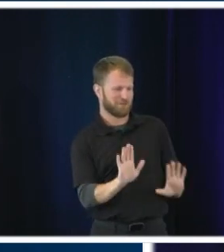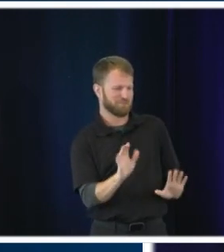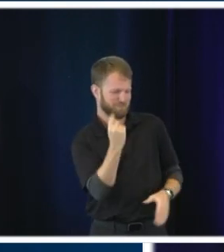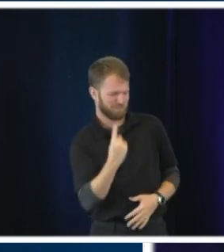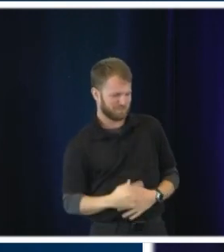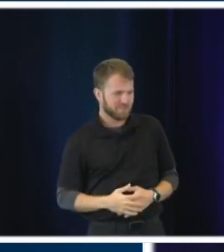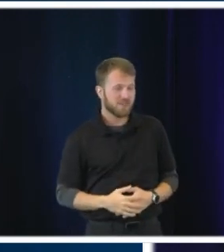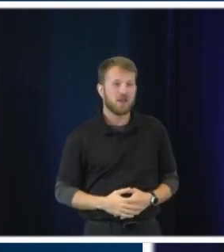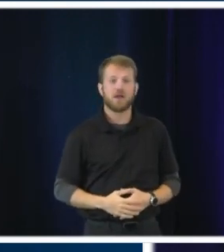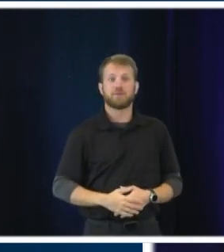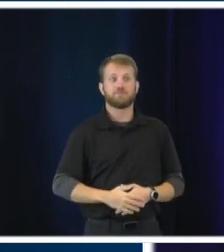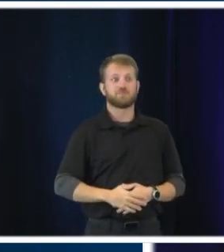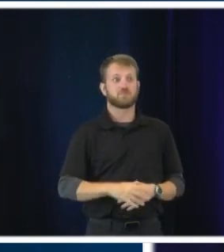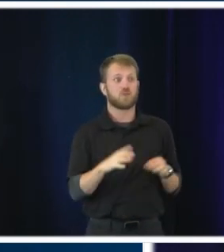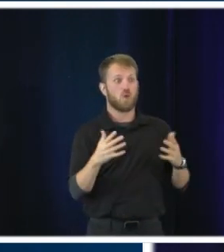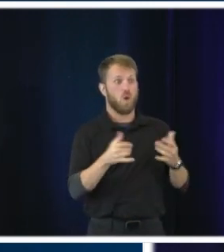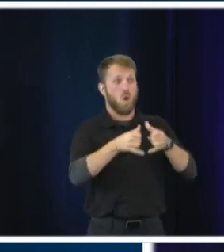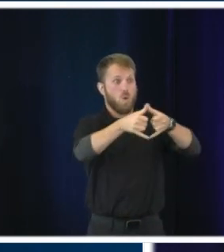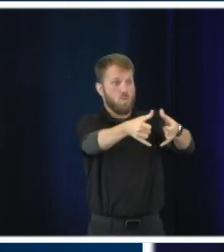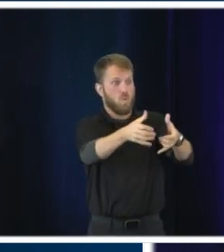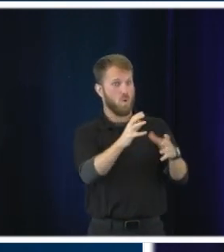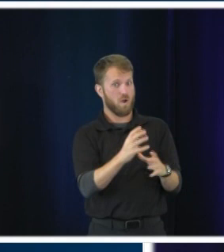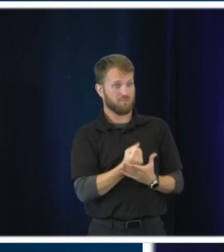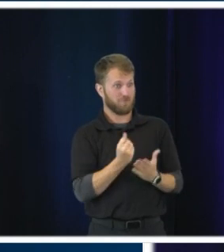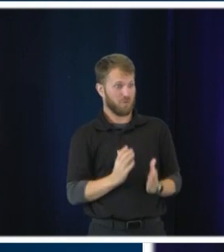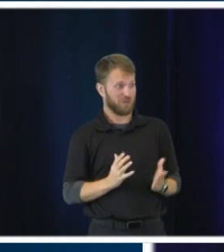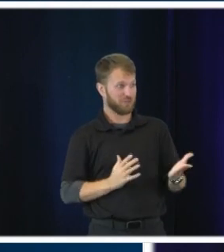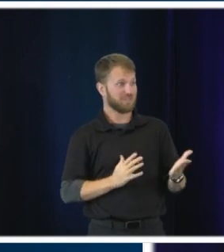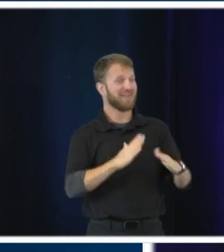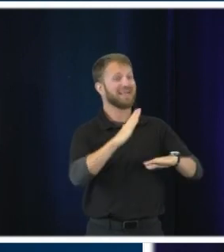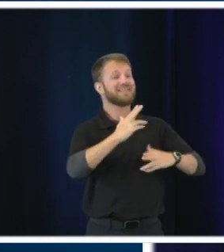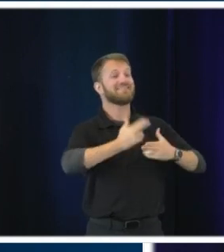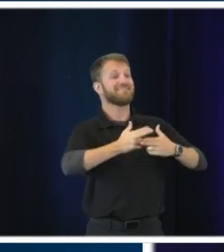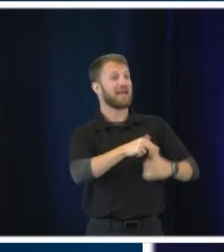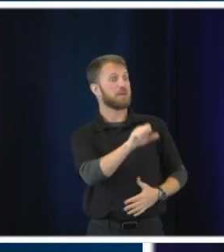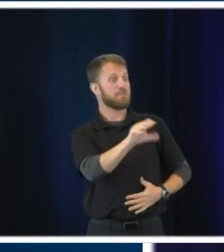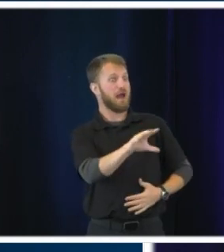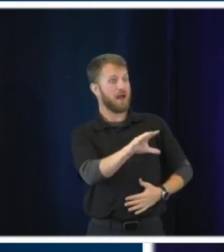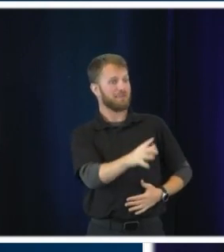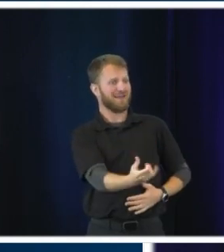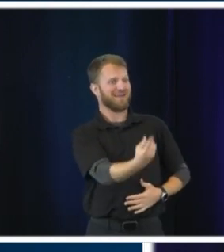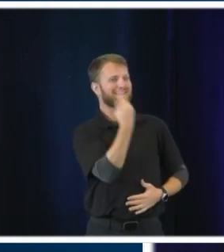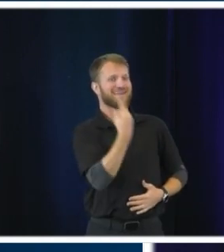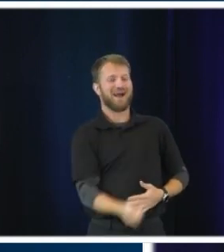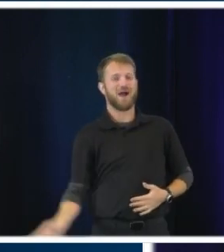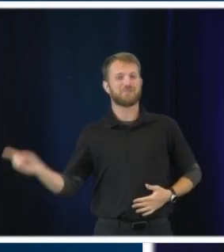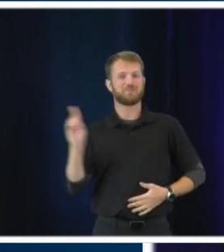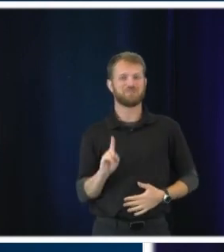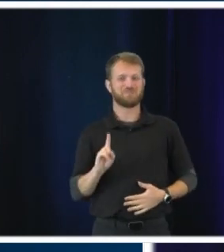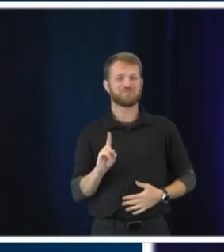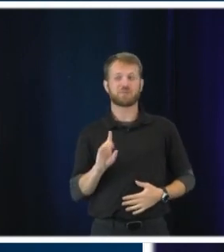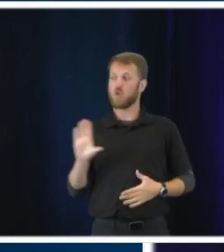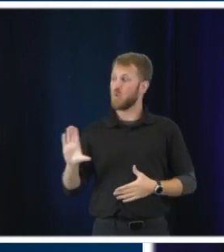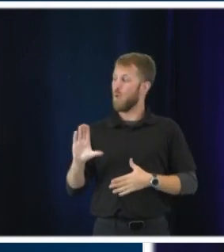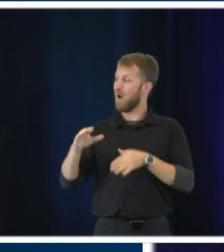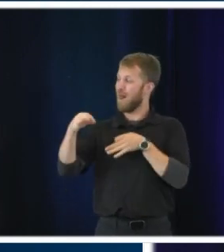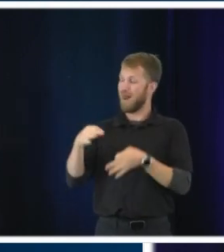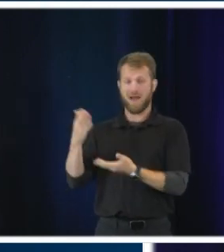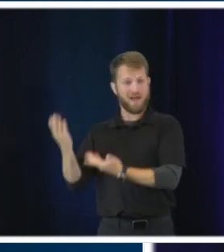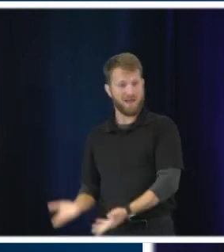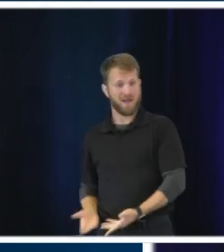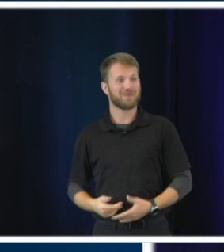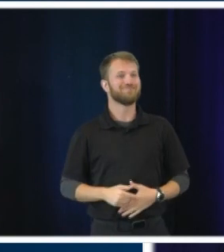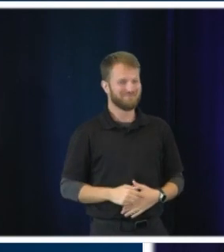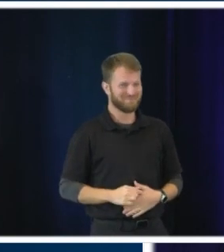And recipients, when your name is called, please come to the stage, listen to your bio, and then go across the stage to receive your award and